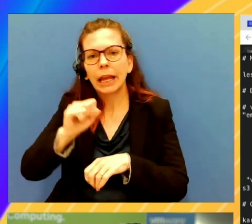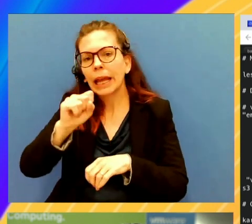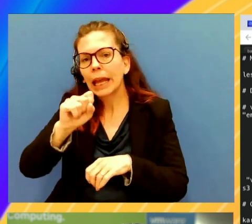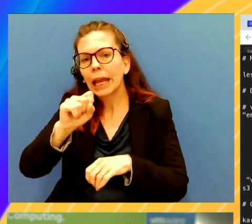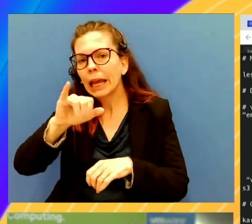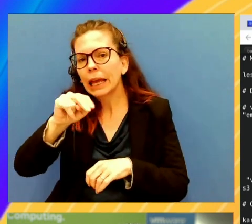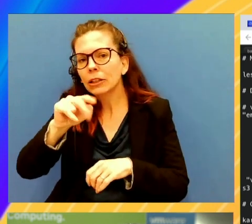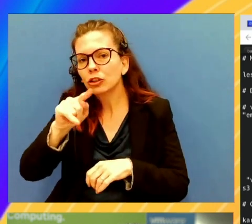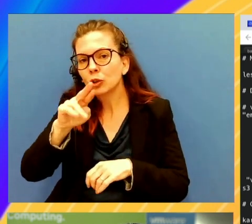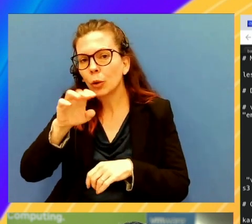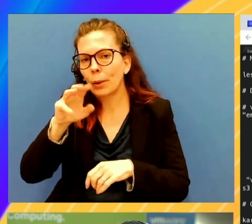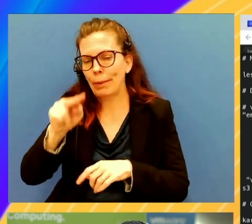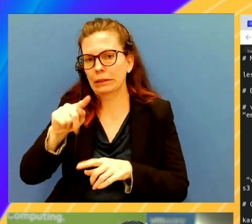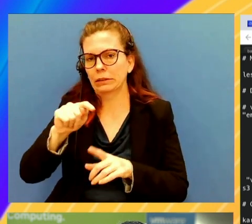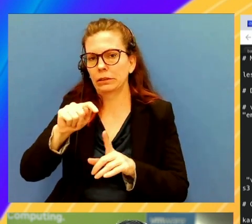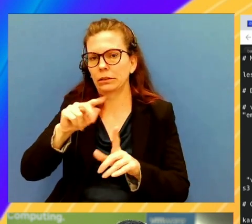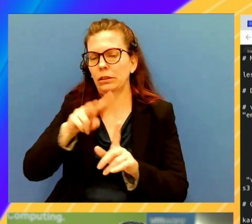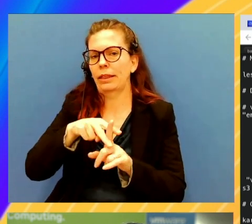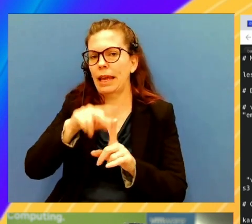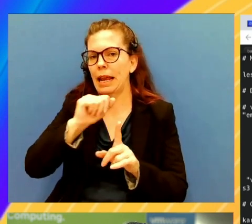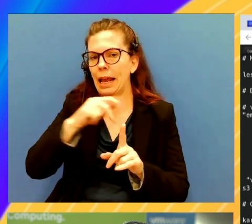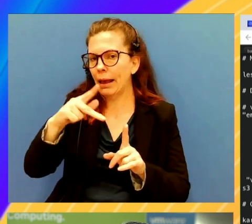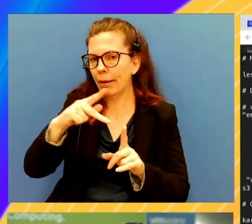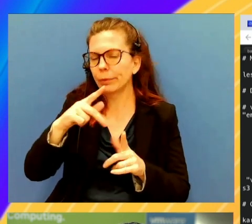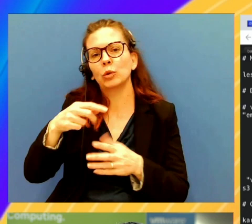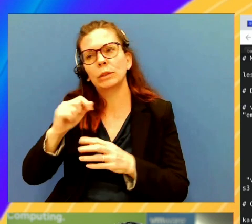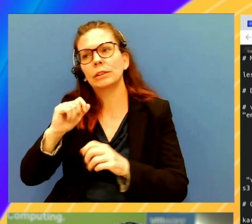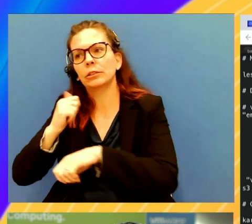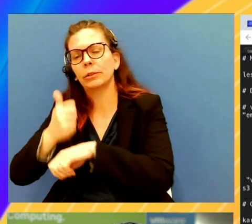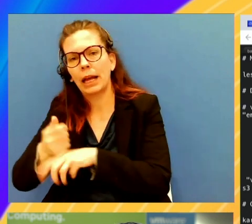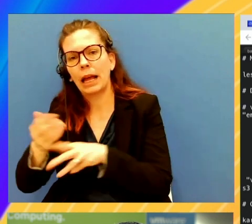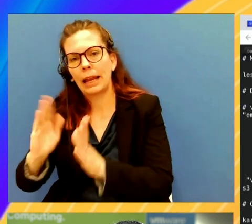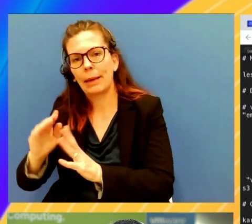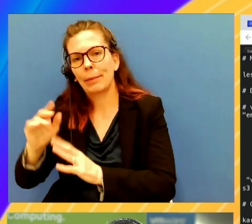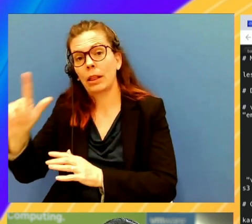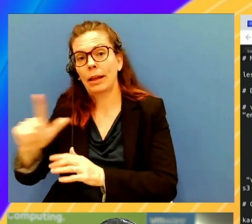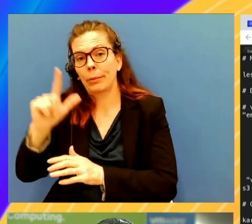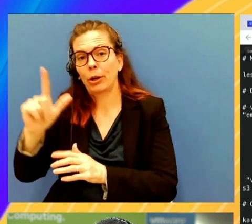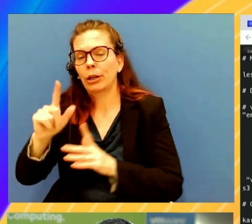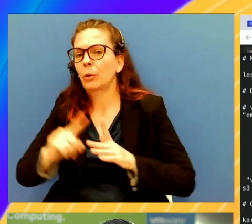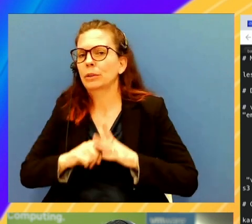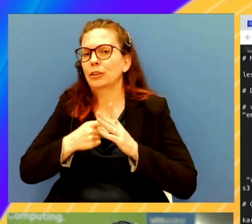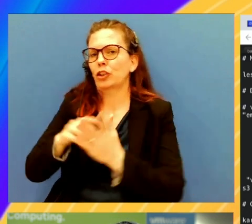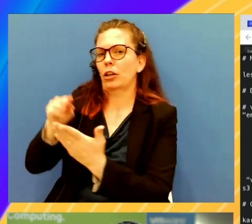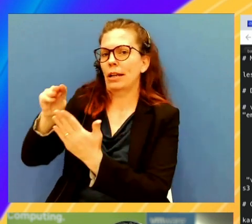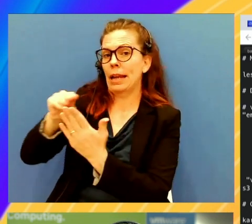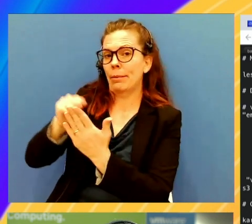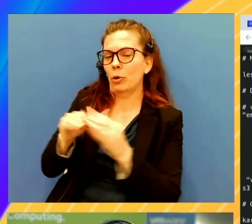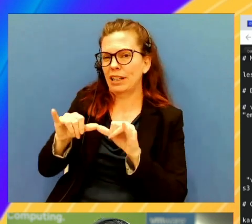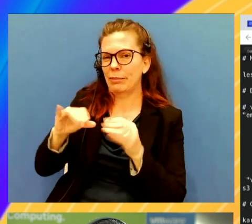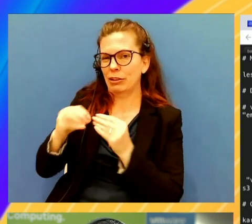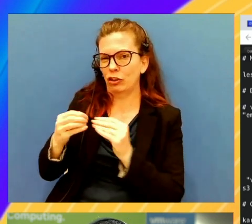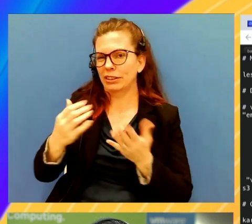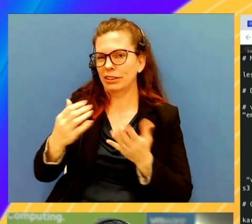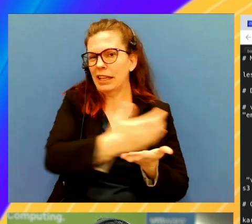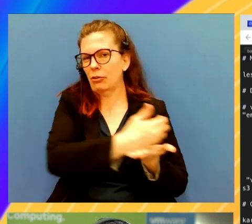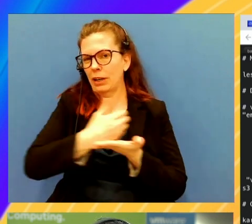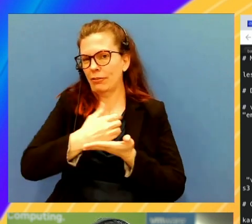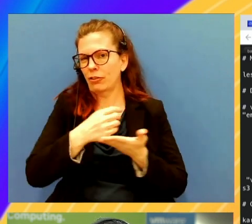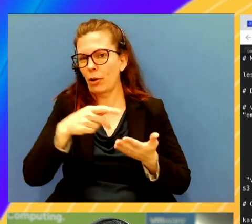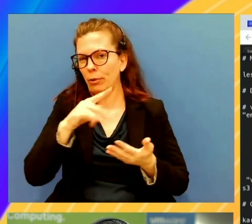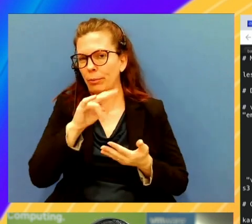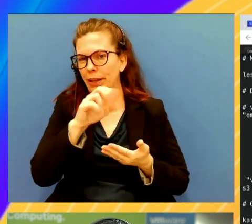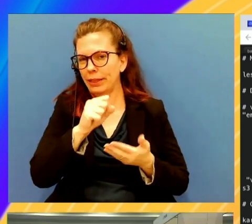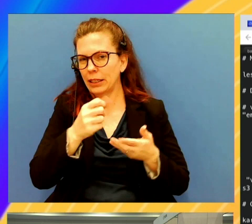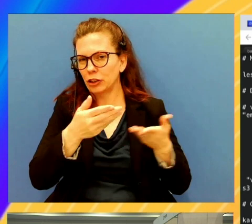have to enable that library, and that will in turn start emitting the metrics which can be scraped by Prometheus server. And so by instrumenting, you